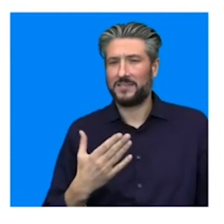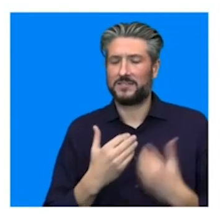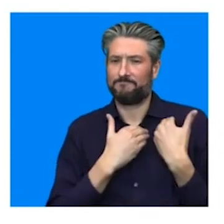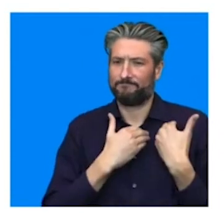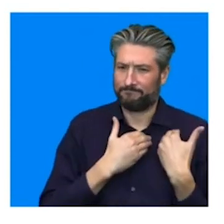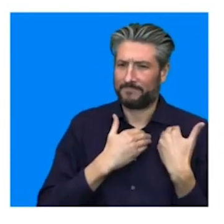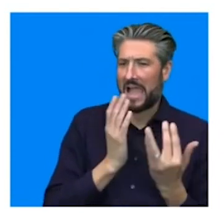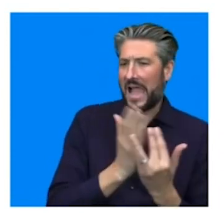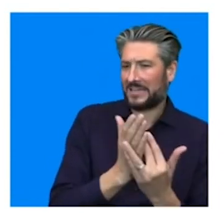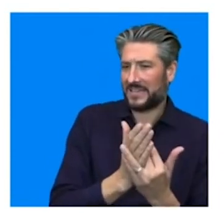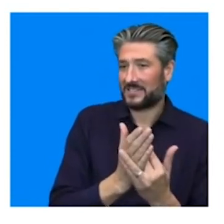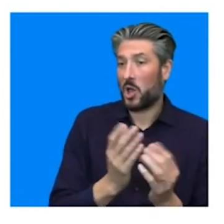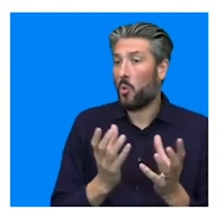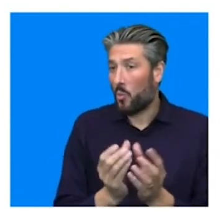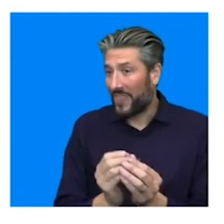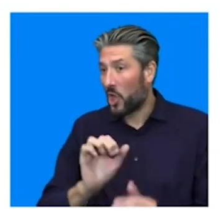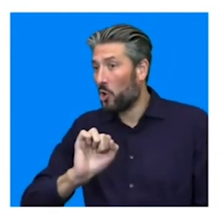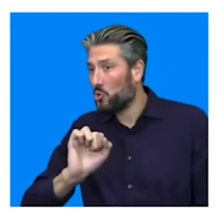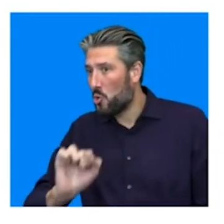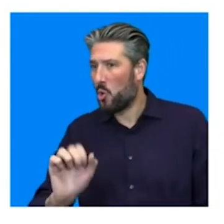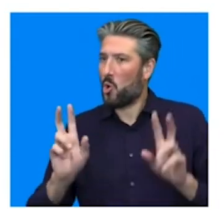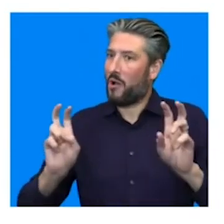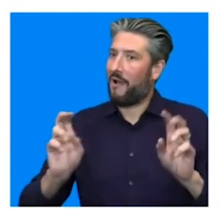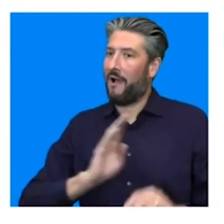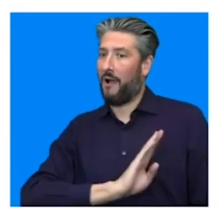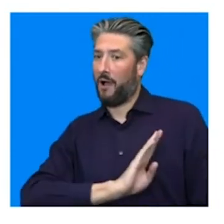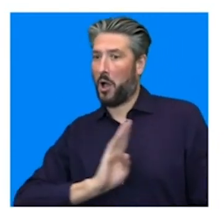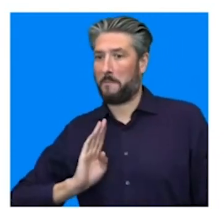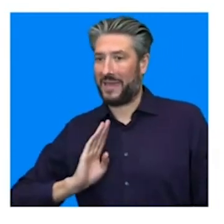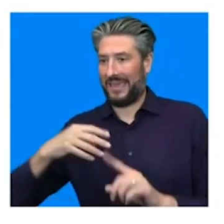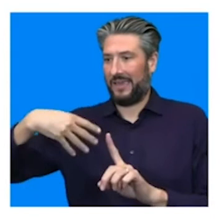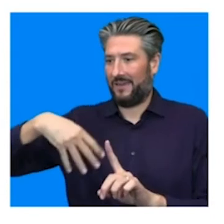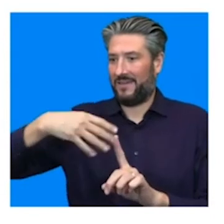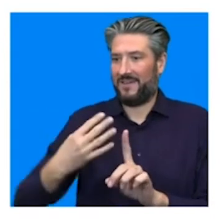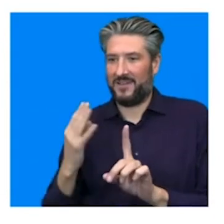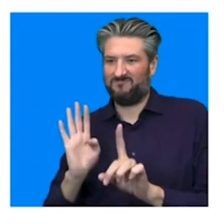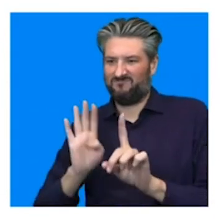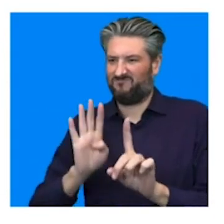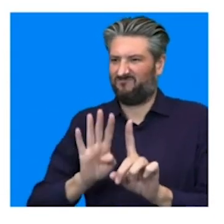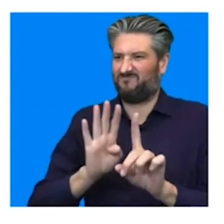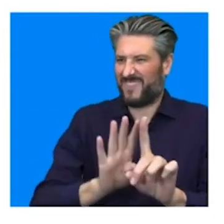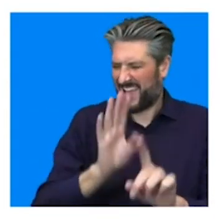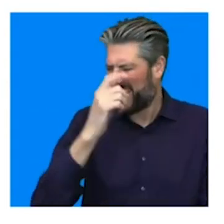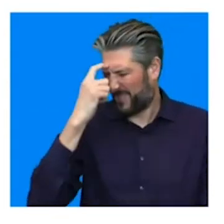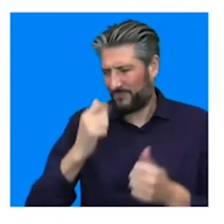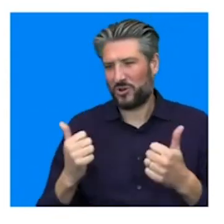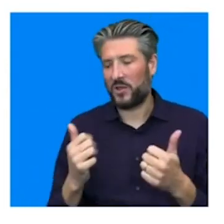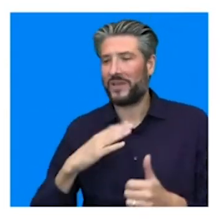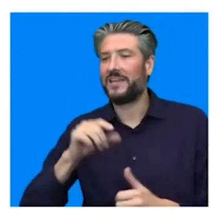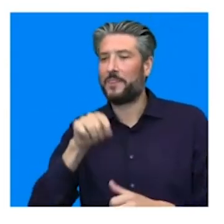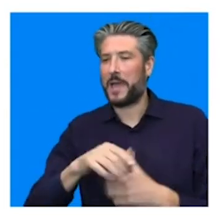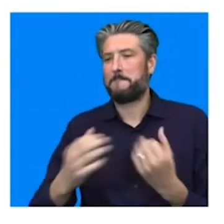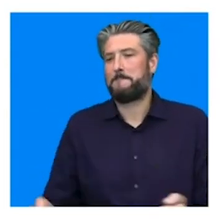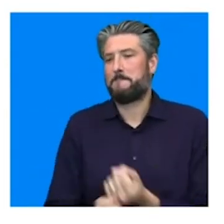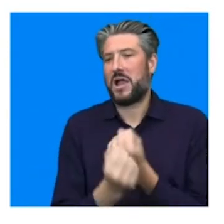really want accessibility in their industries, I think we can get somewhere. You know, I think that's the power that I think we'd love to bring to the piece. I mean, just remember,